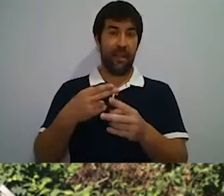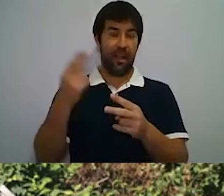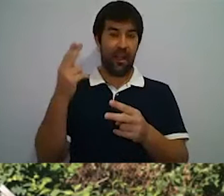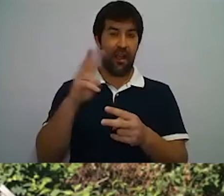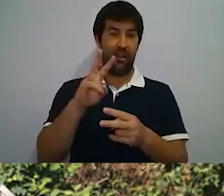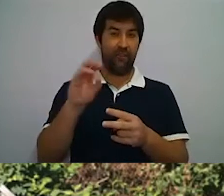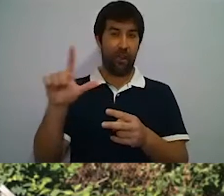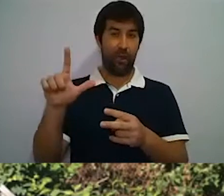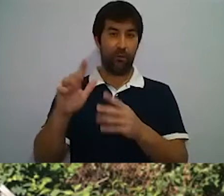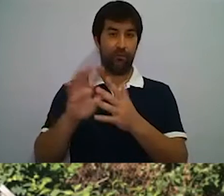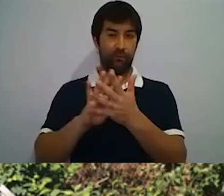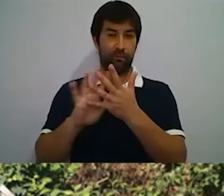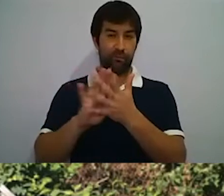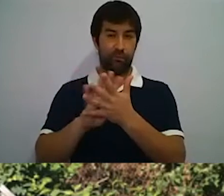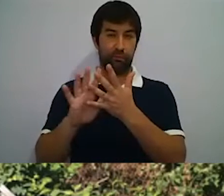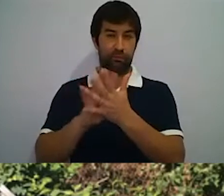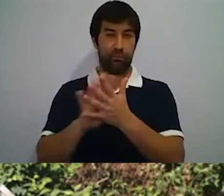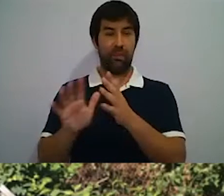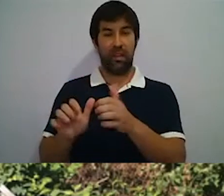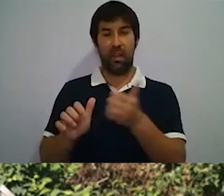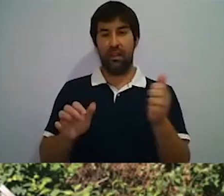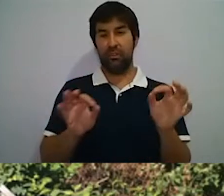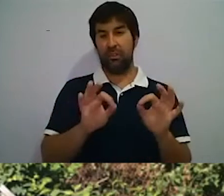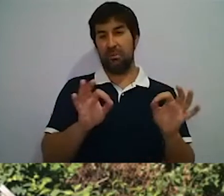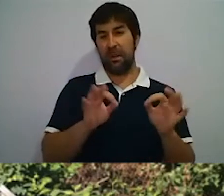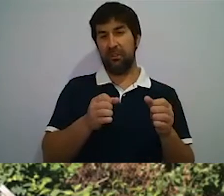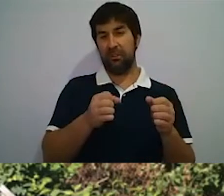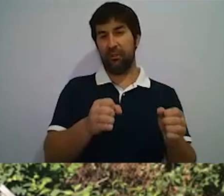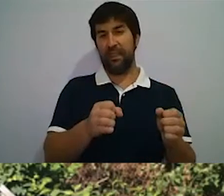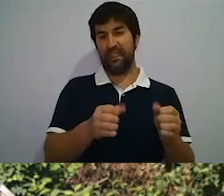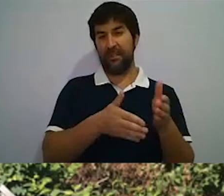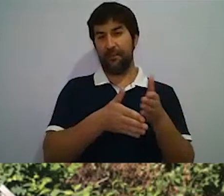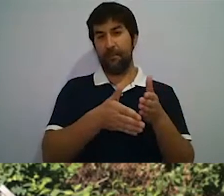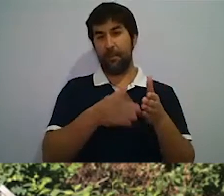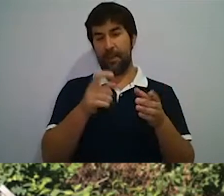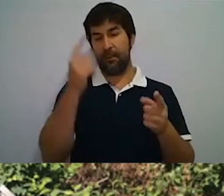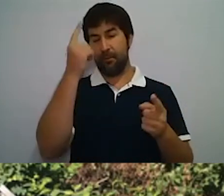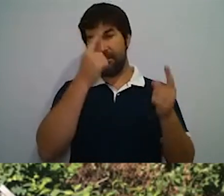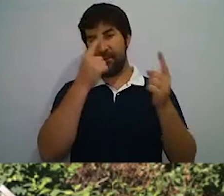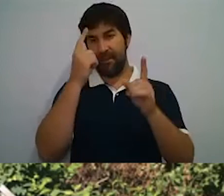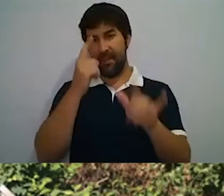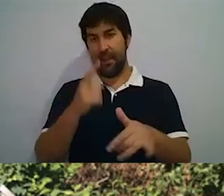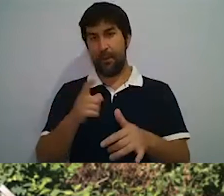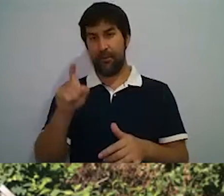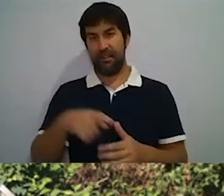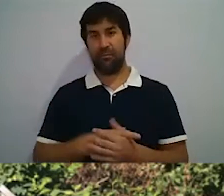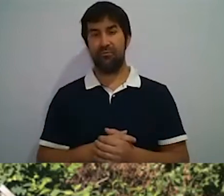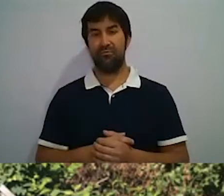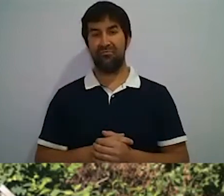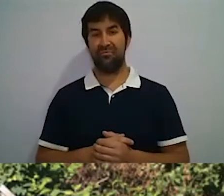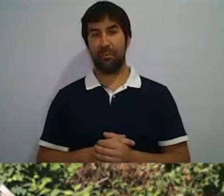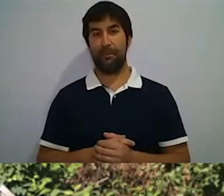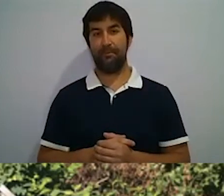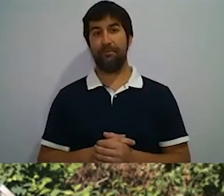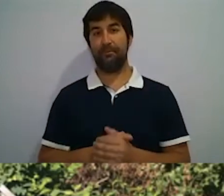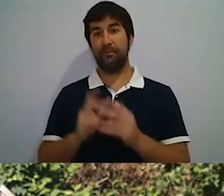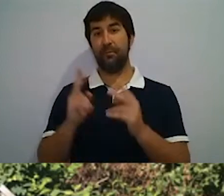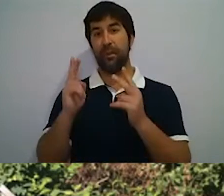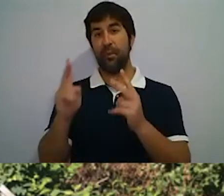in the capital budget. And so we look at where are we getting a density of 311 requests where